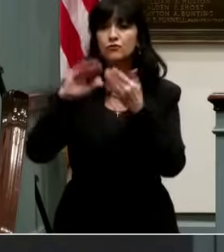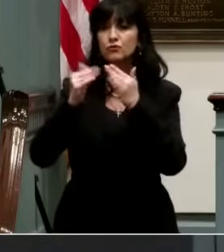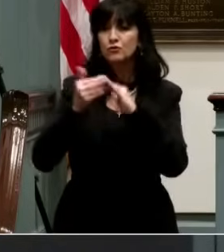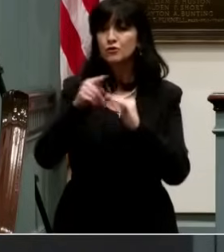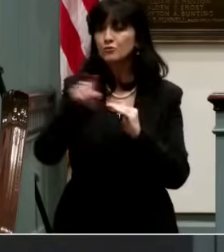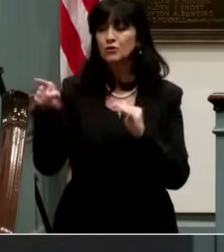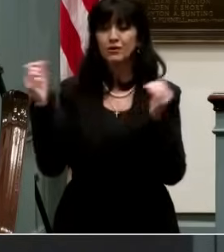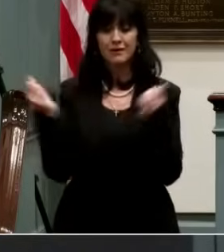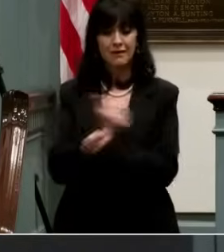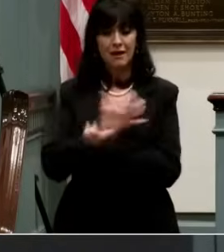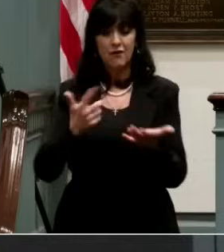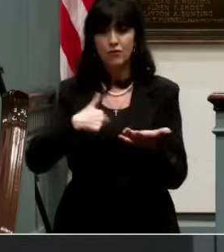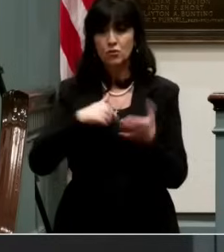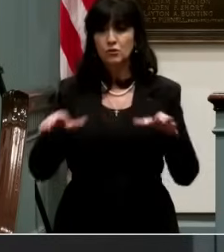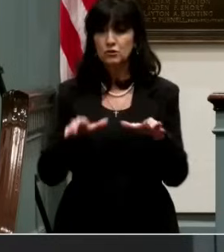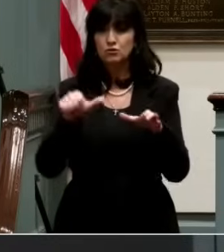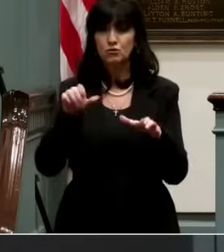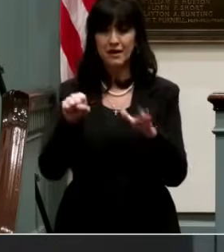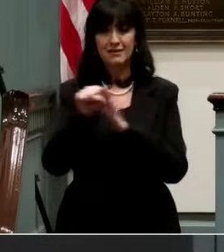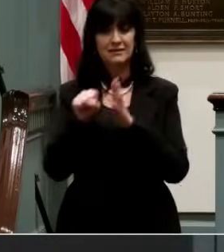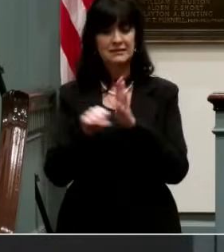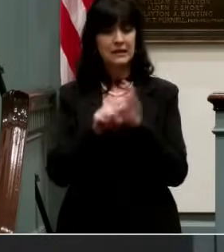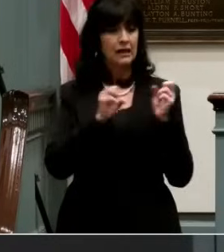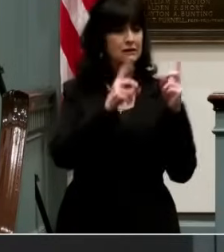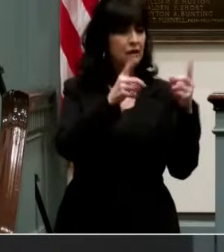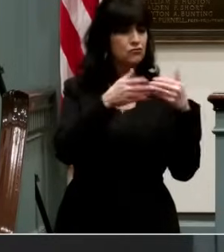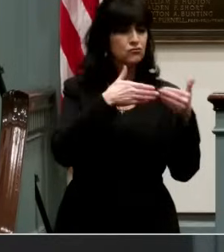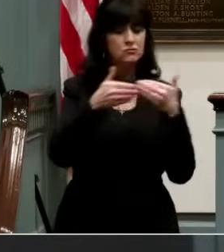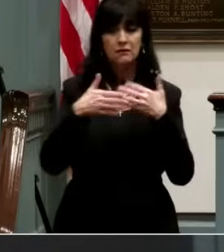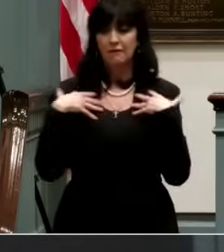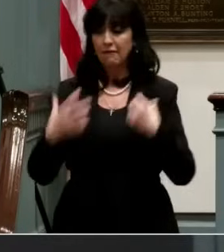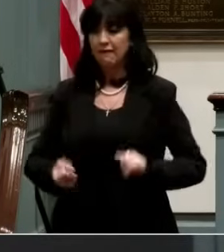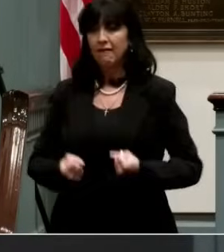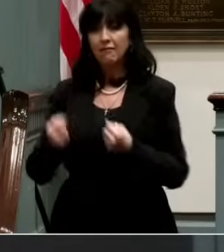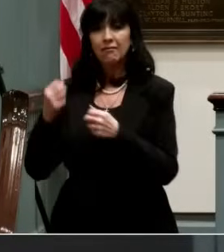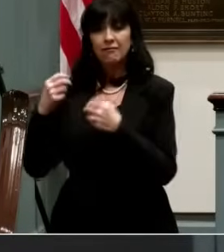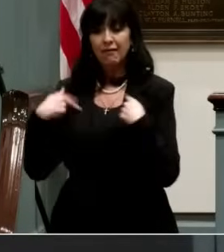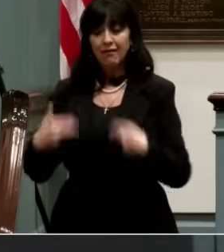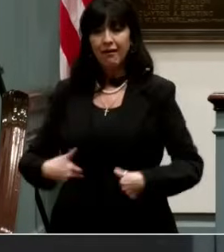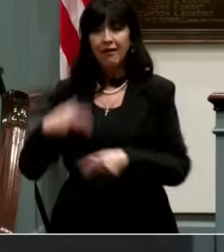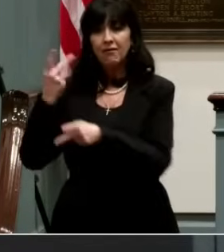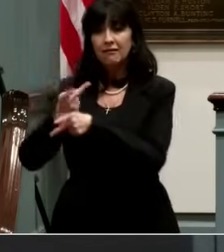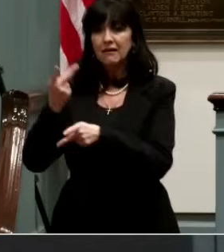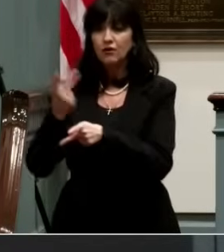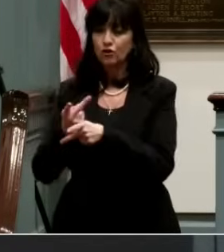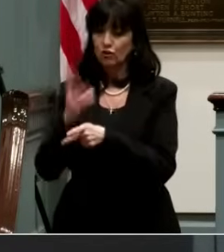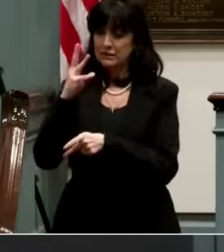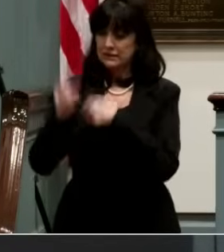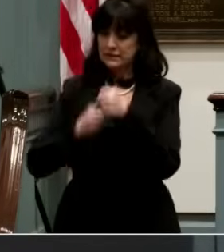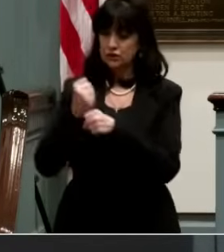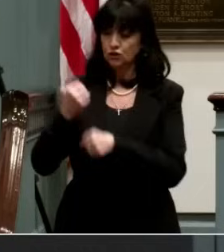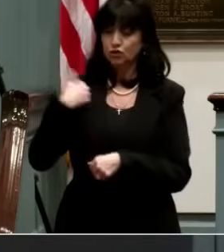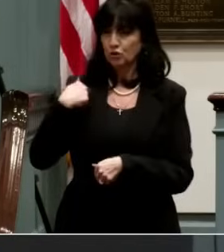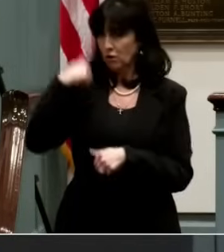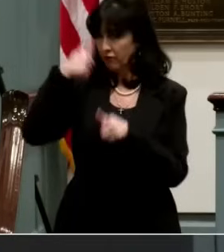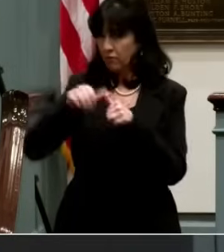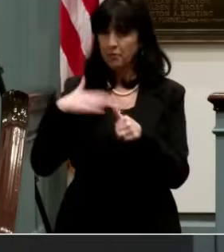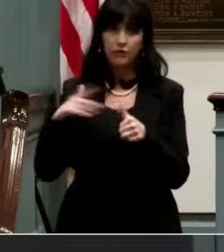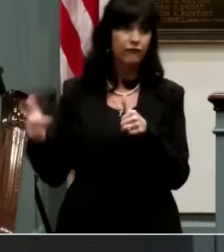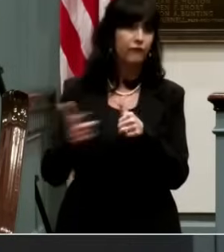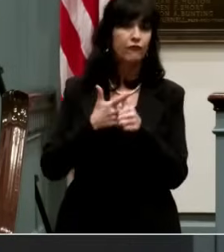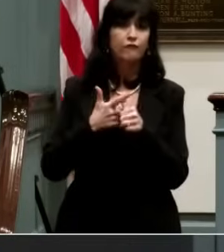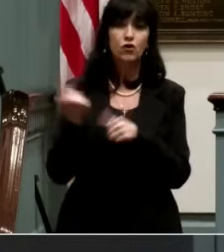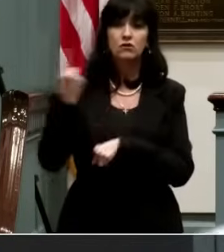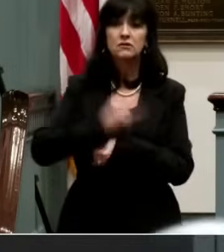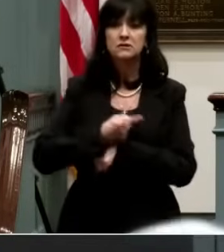as a state, from education to healthcare. 6 years ago, my first full day in office, I signed an